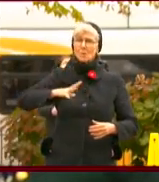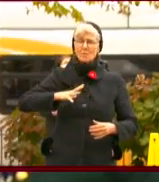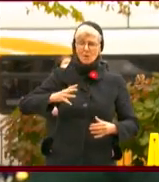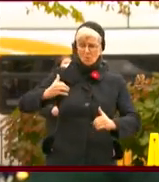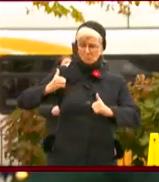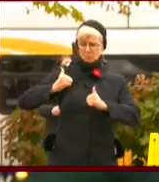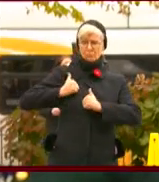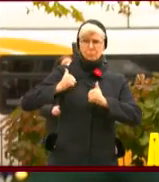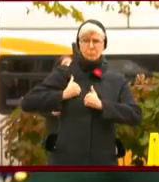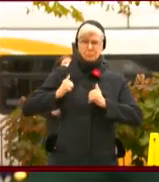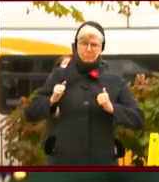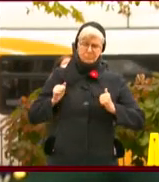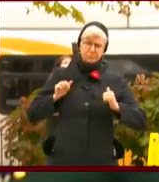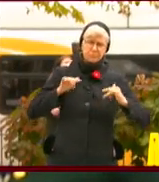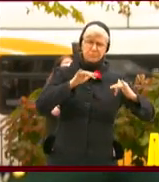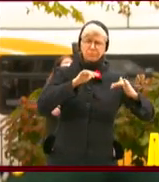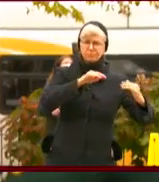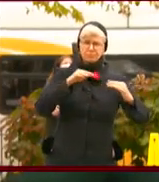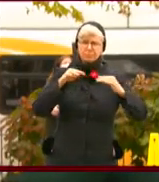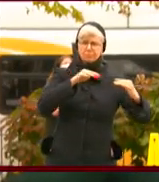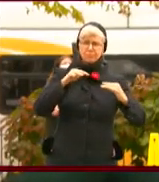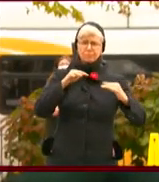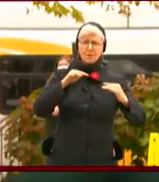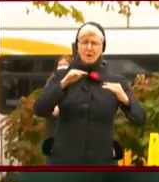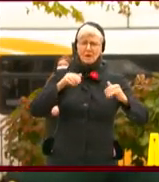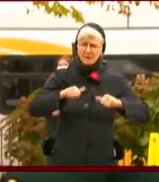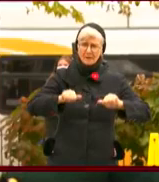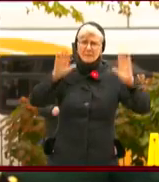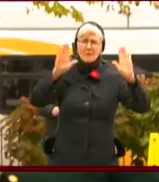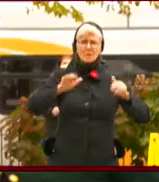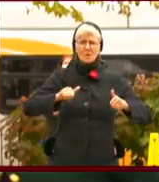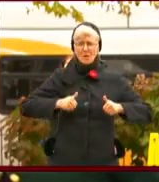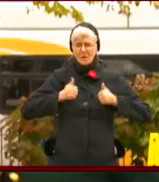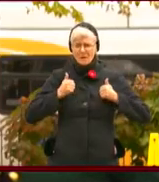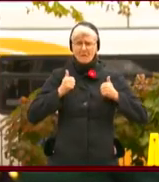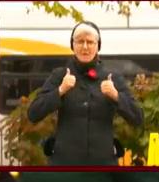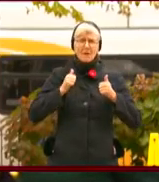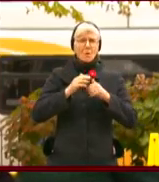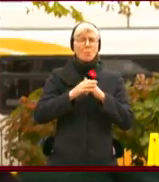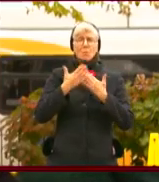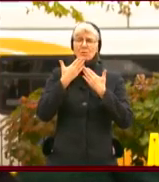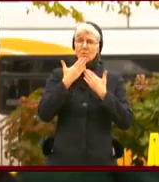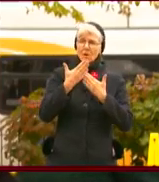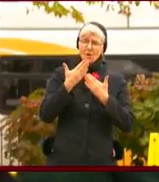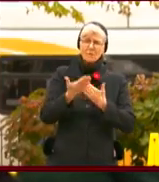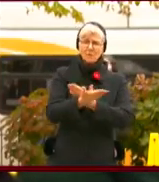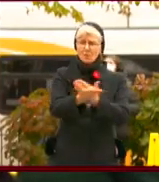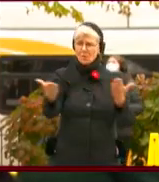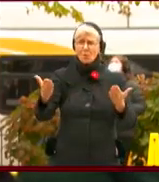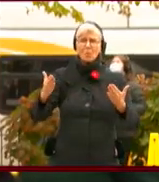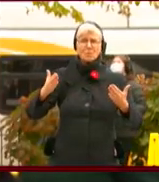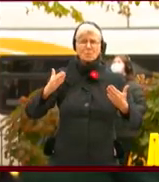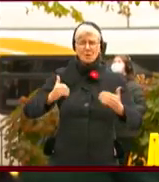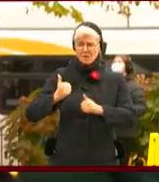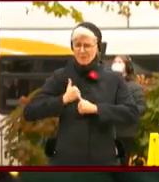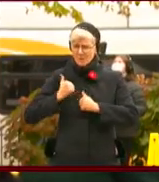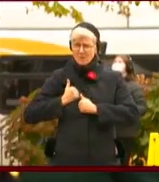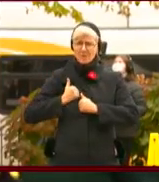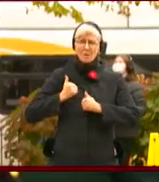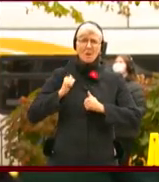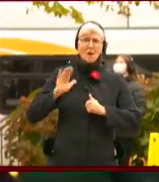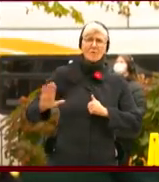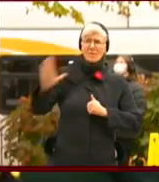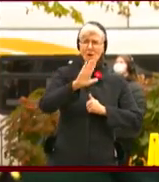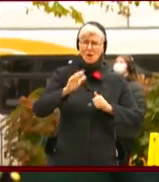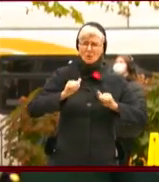forces. We have paused to pay respect to our veterans and the current members for their selflessness and service. And this week